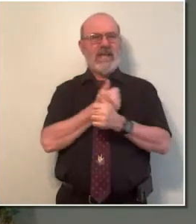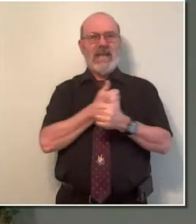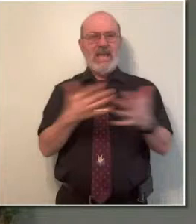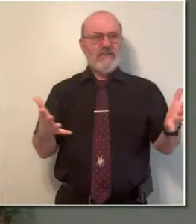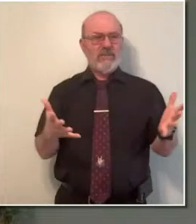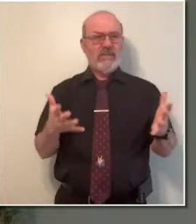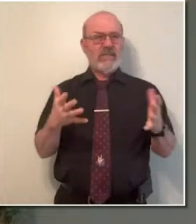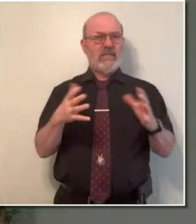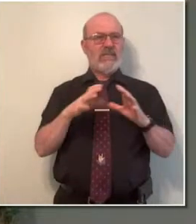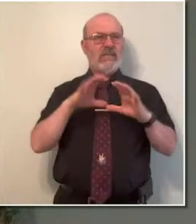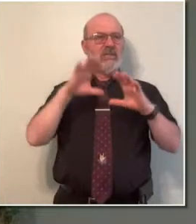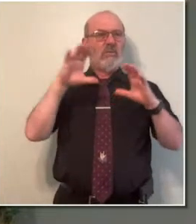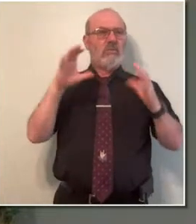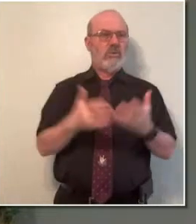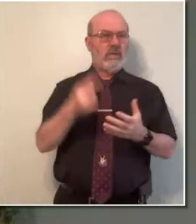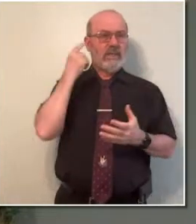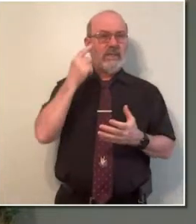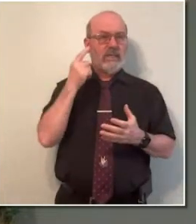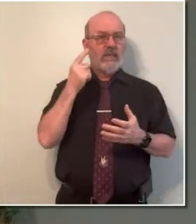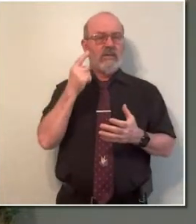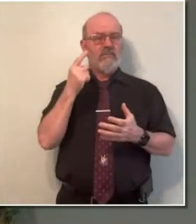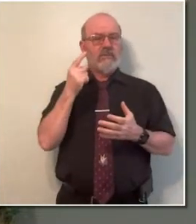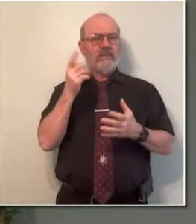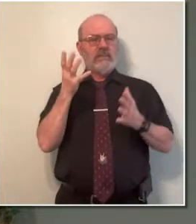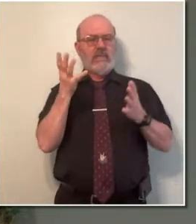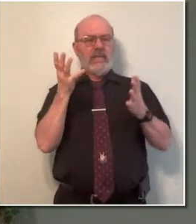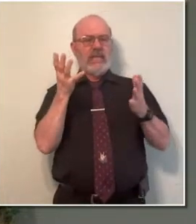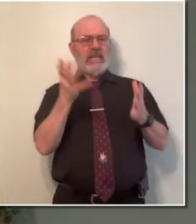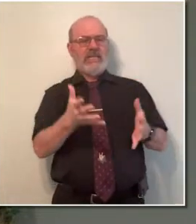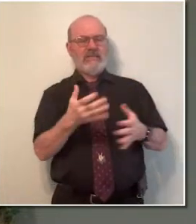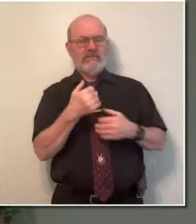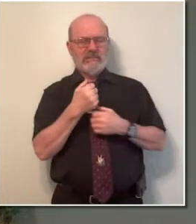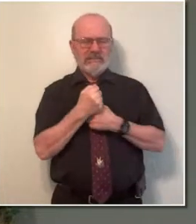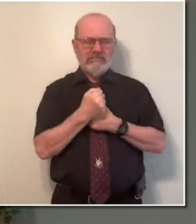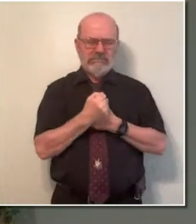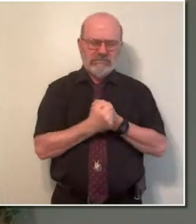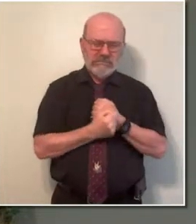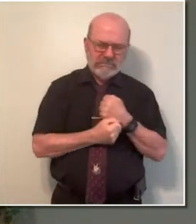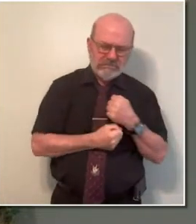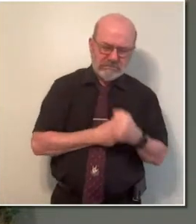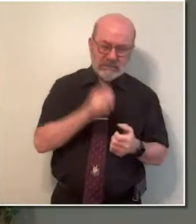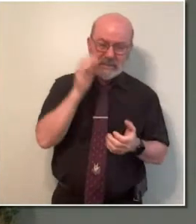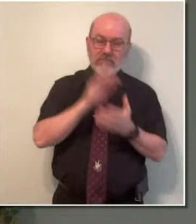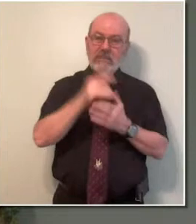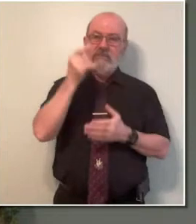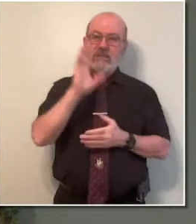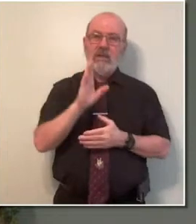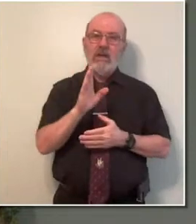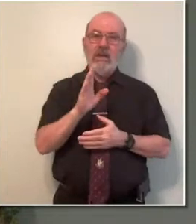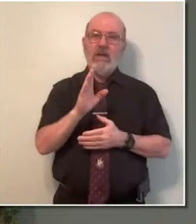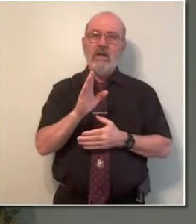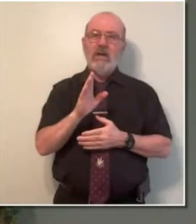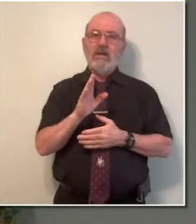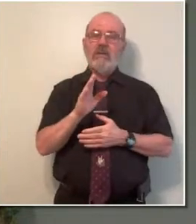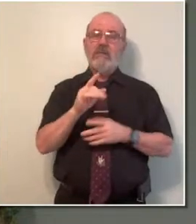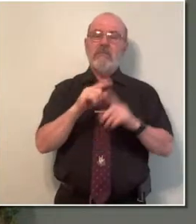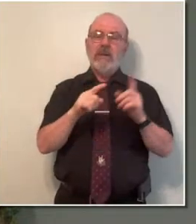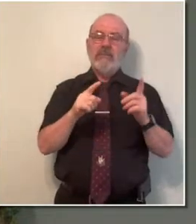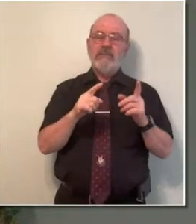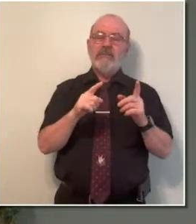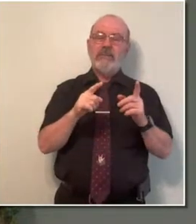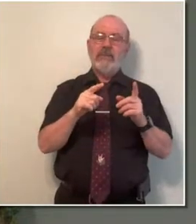possibly think of, and it leaves him in agony. He believed in God, one could say, but he lacked the fear of